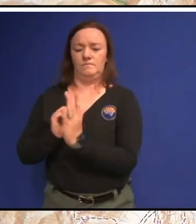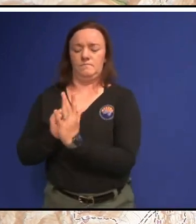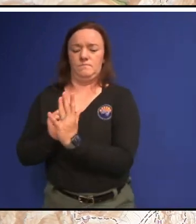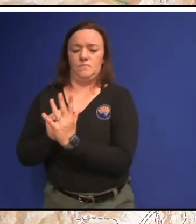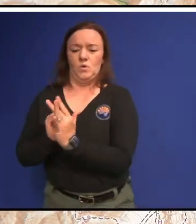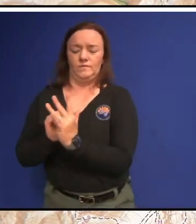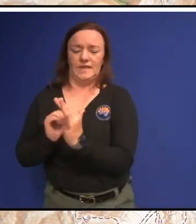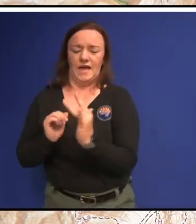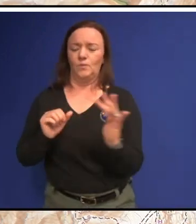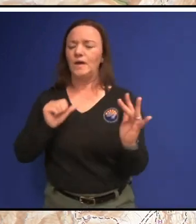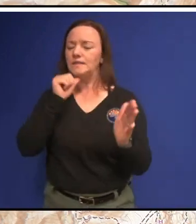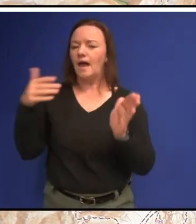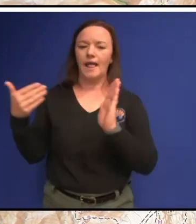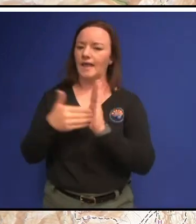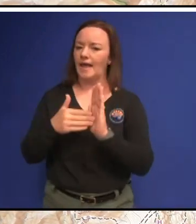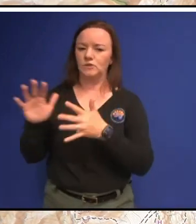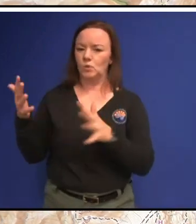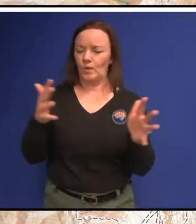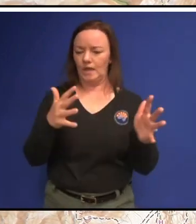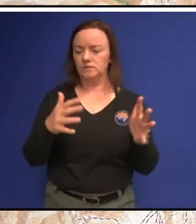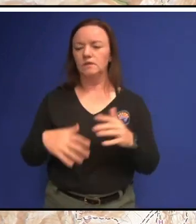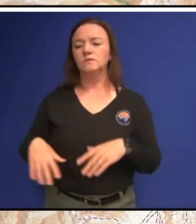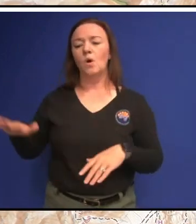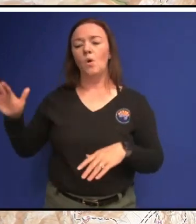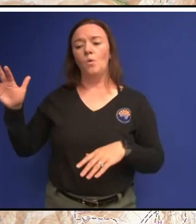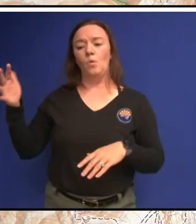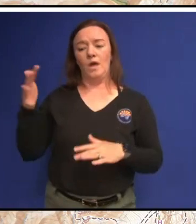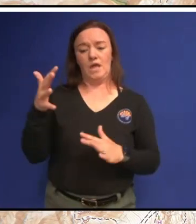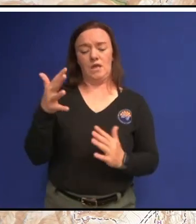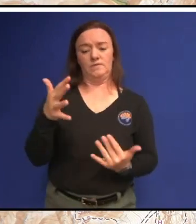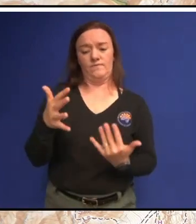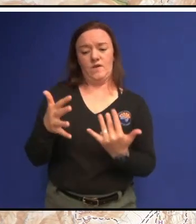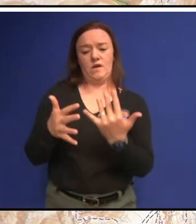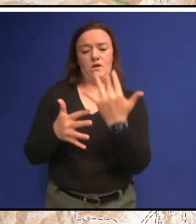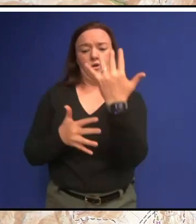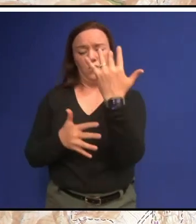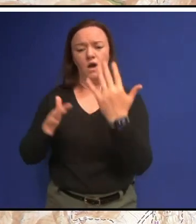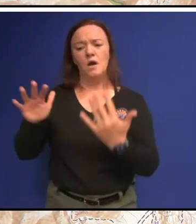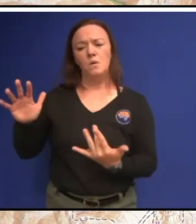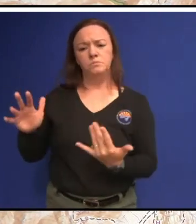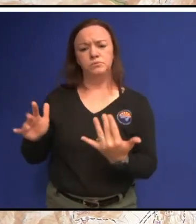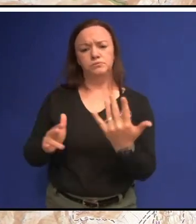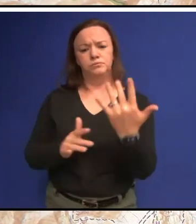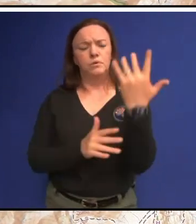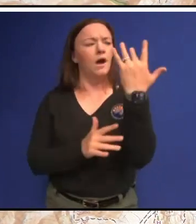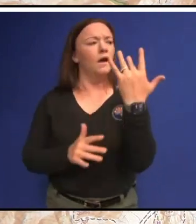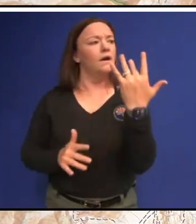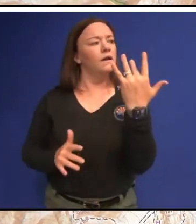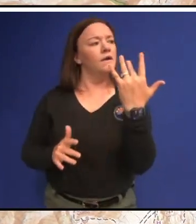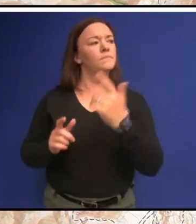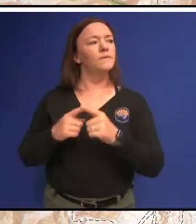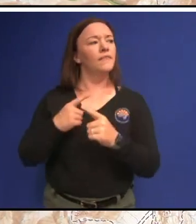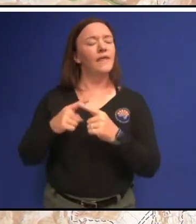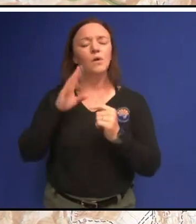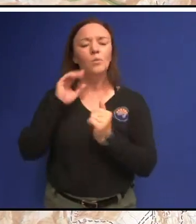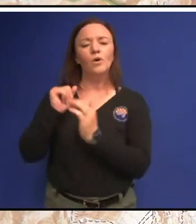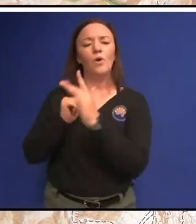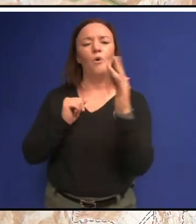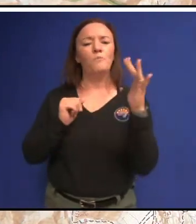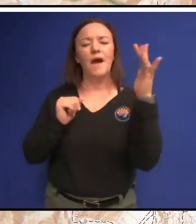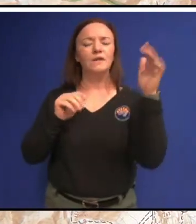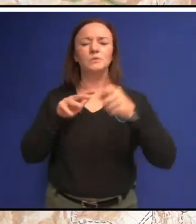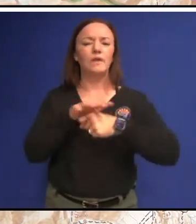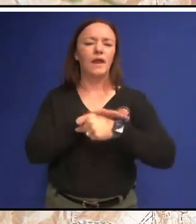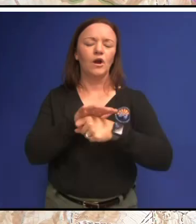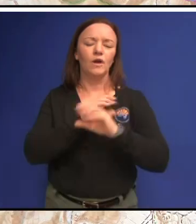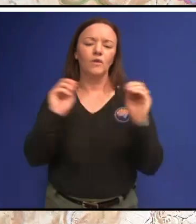but basically move it at right angles to the wind some, and then it will push up here. But then we'll go back into this area where there's no